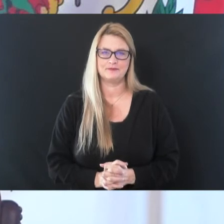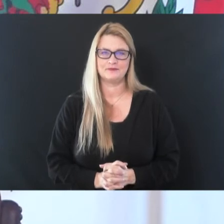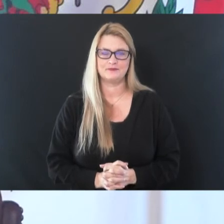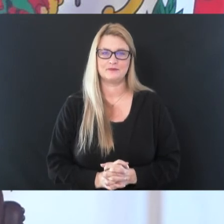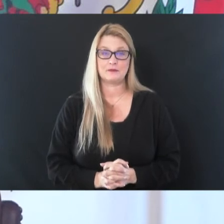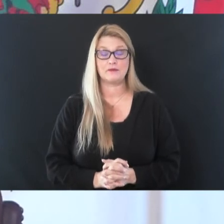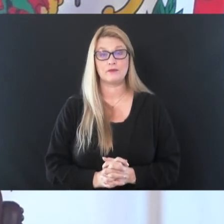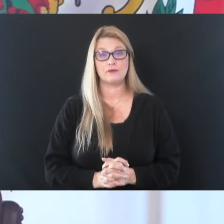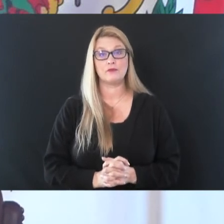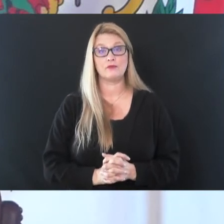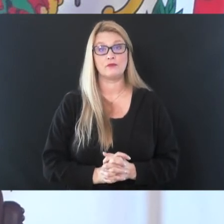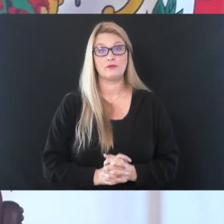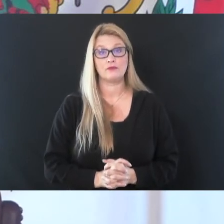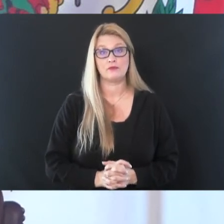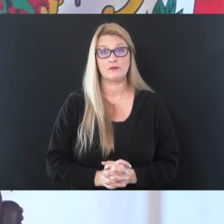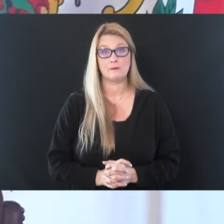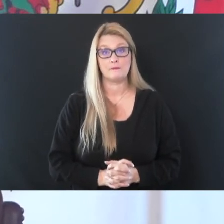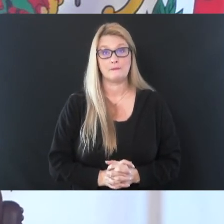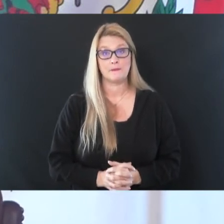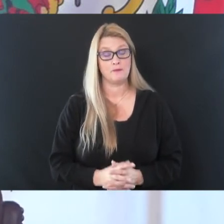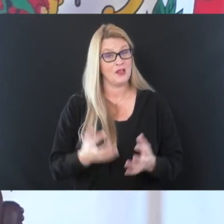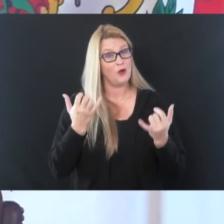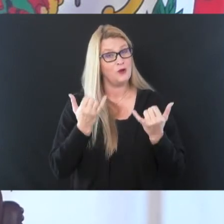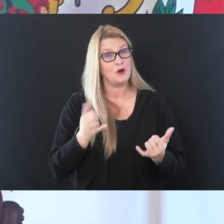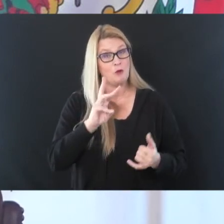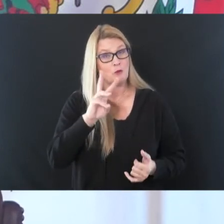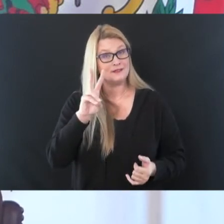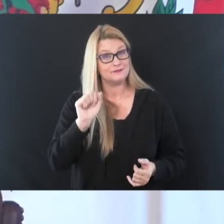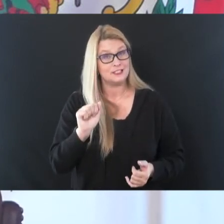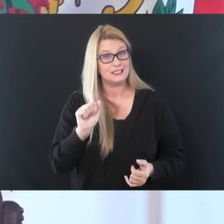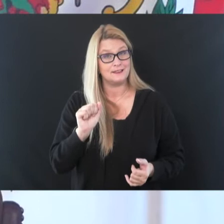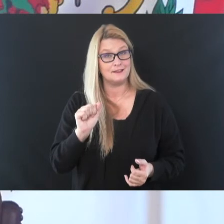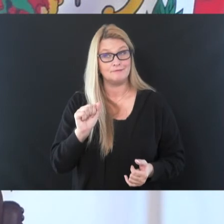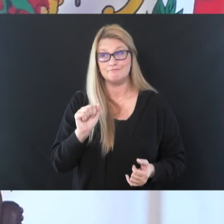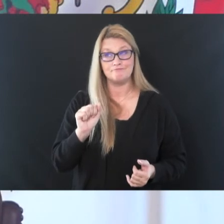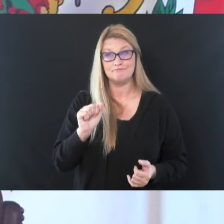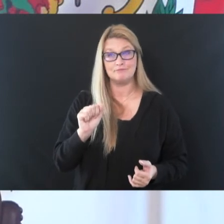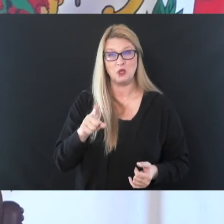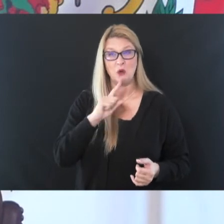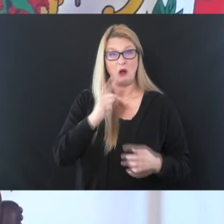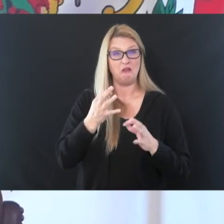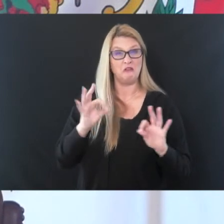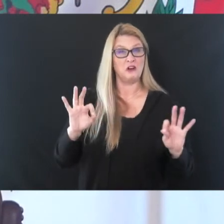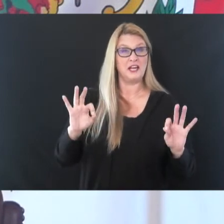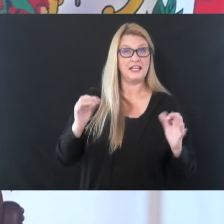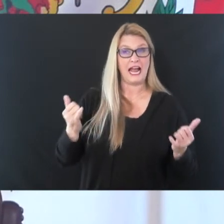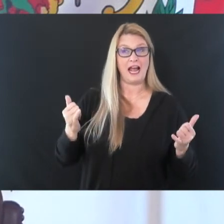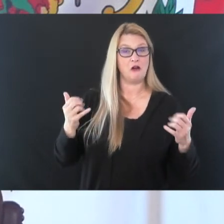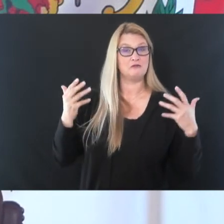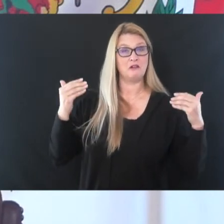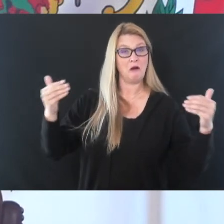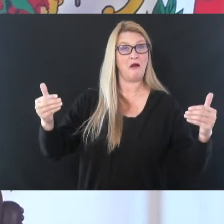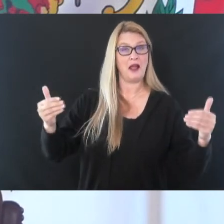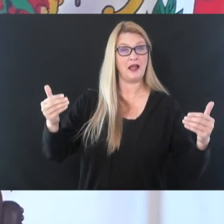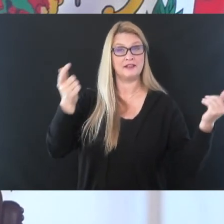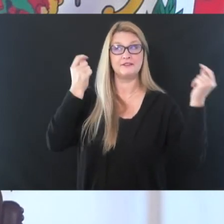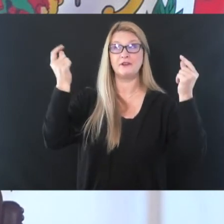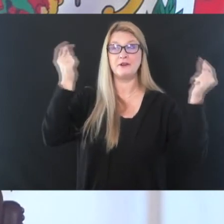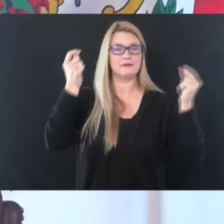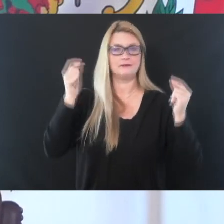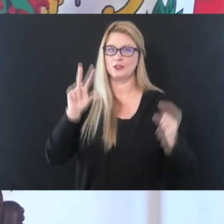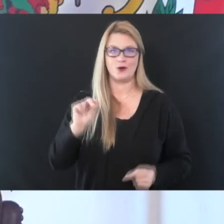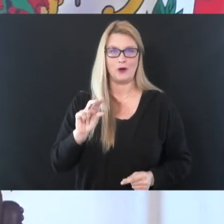West Virginia is not immune. And West Virginia has led the nation on many,